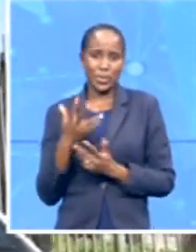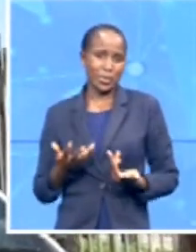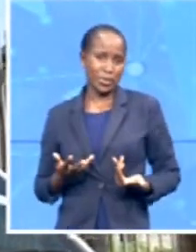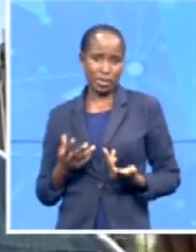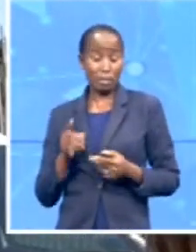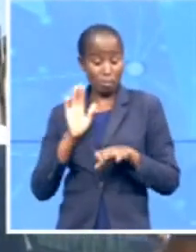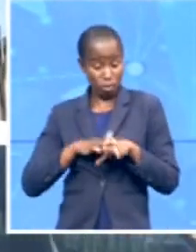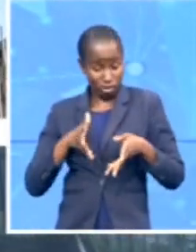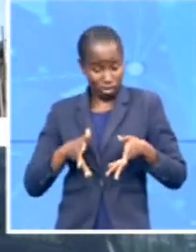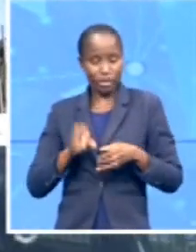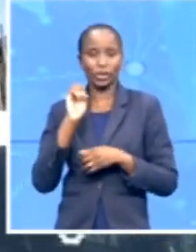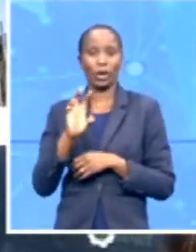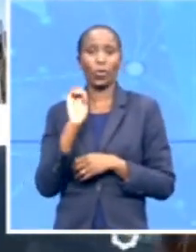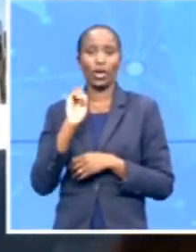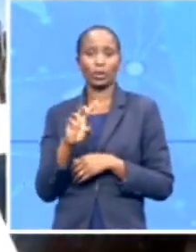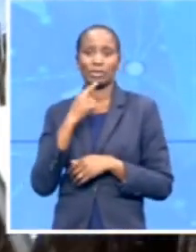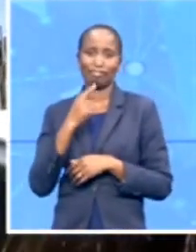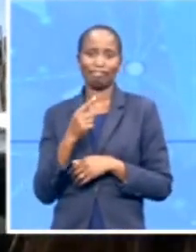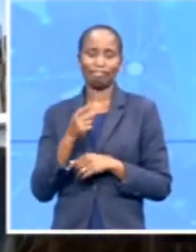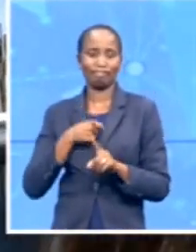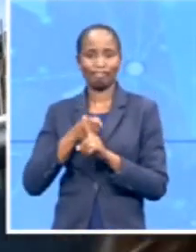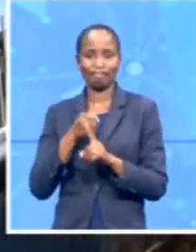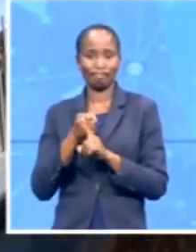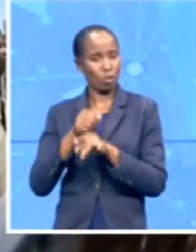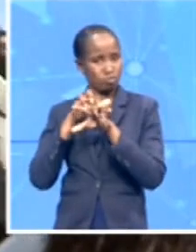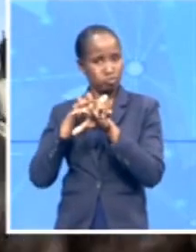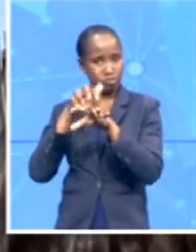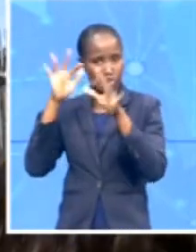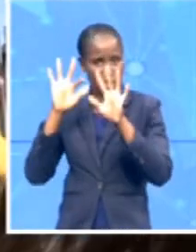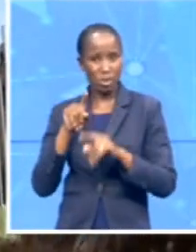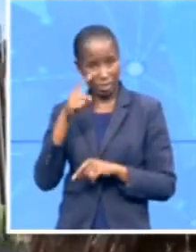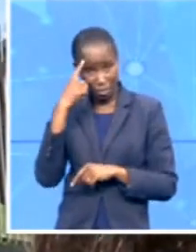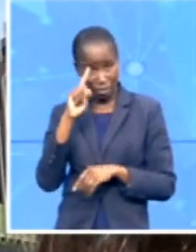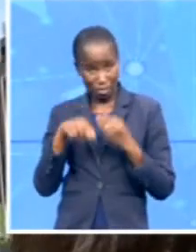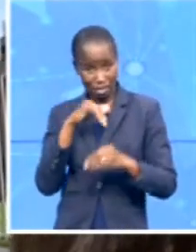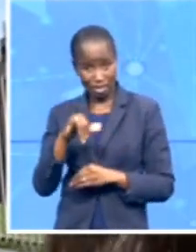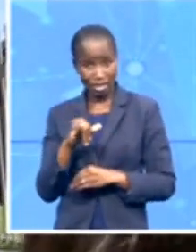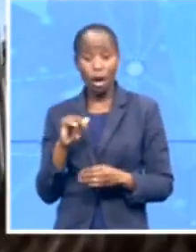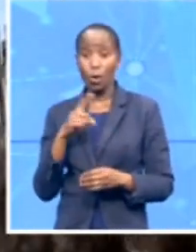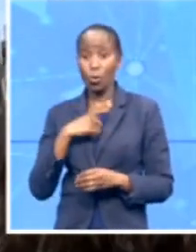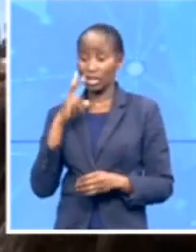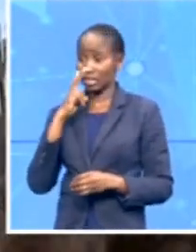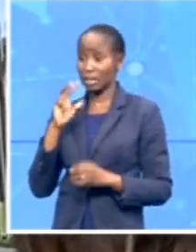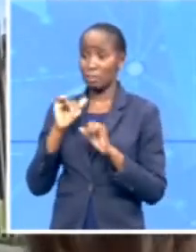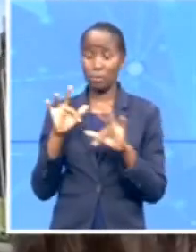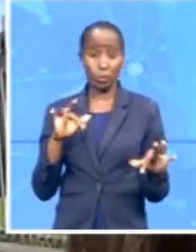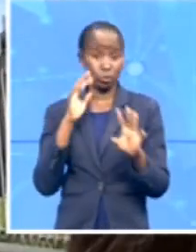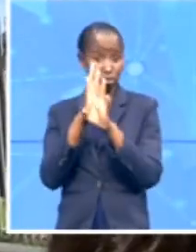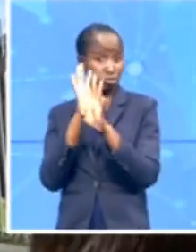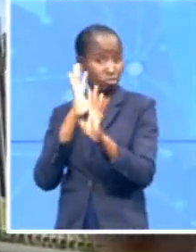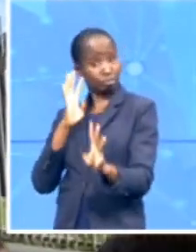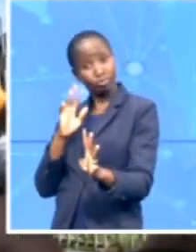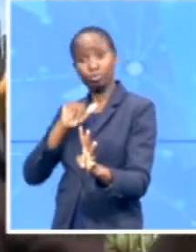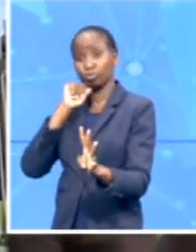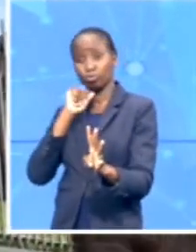right to protest. What are your thoughts? As somebody who stood in the queues, registered to be on the voters' roll, stood in the queues, did your